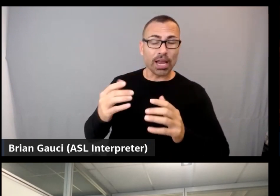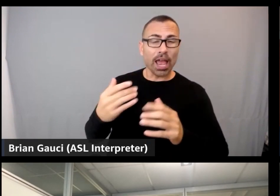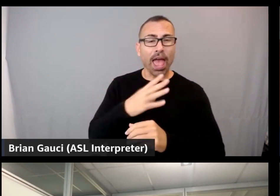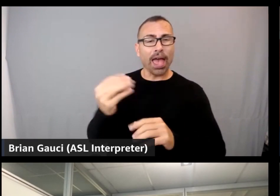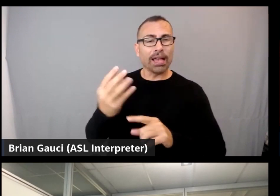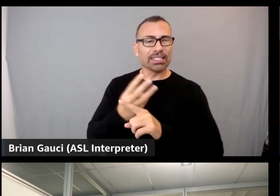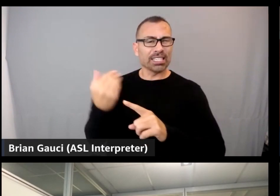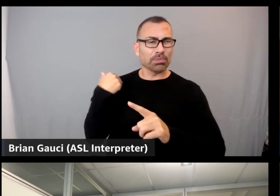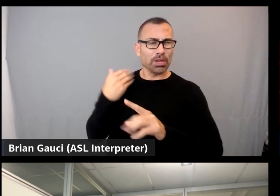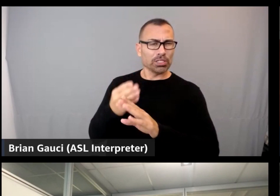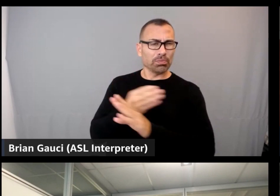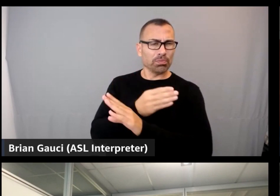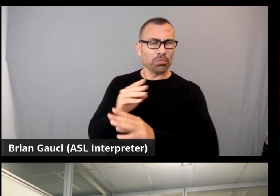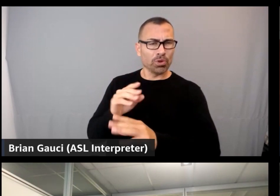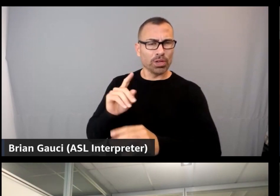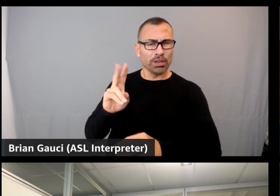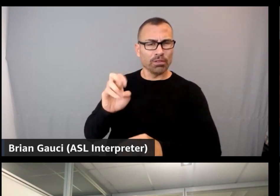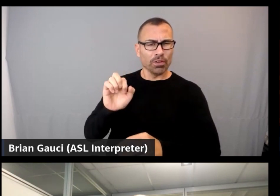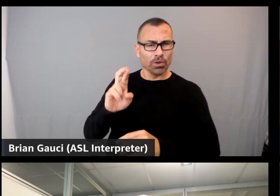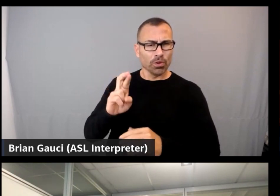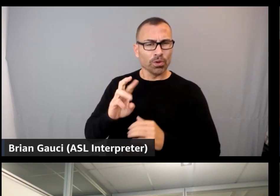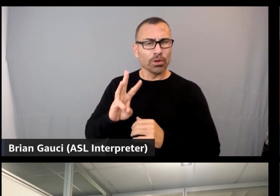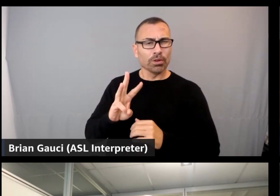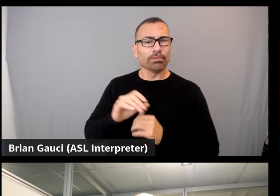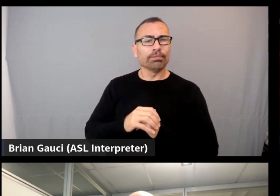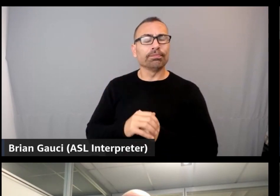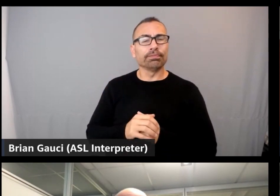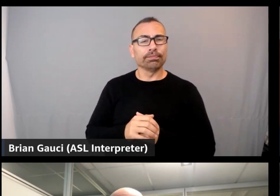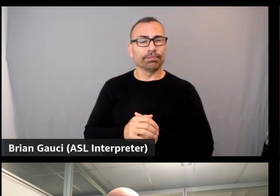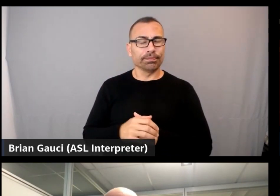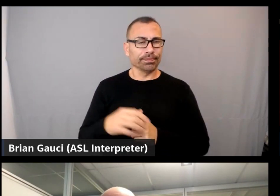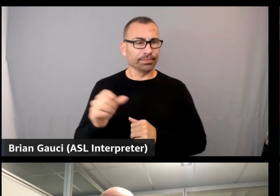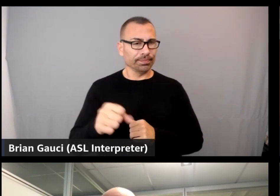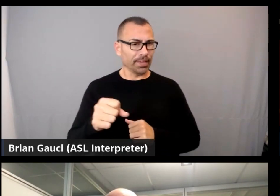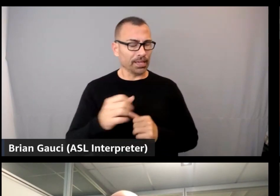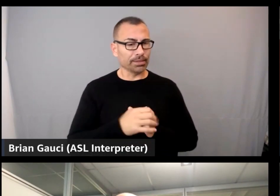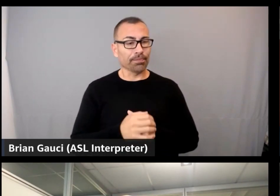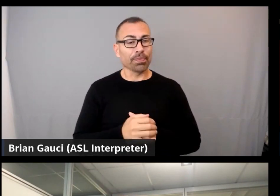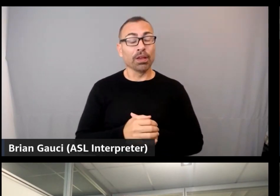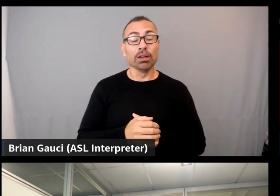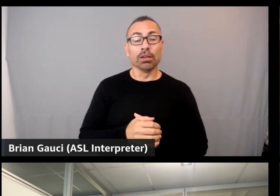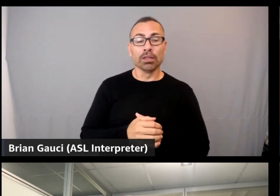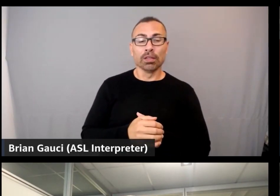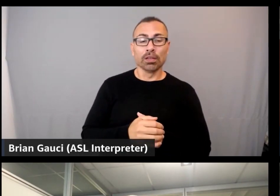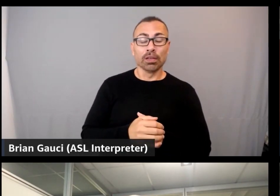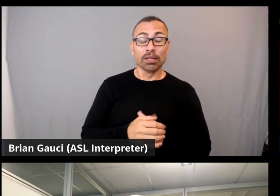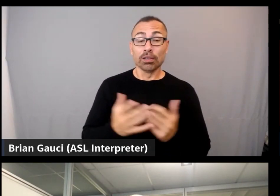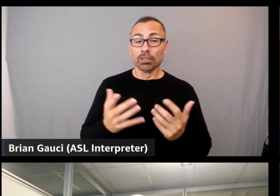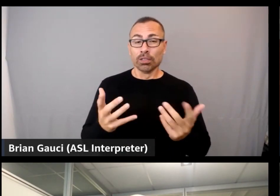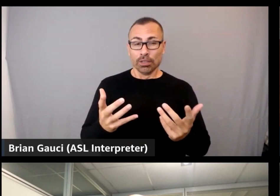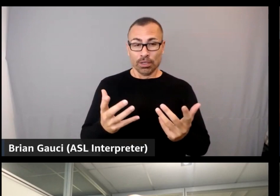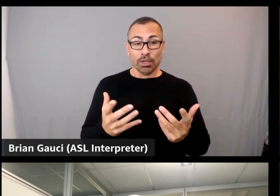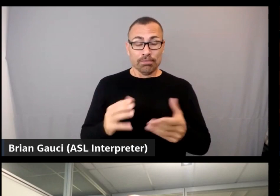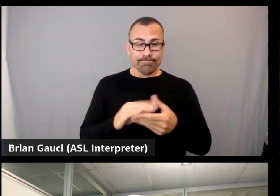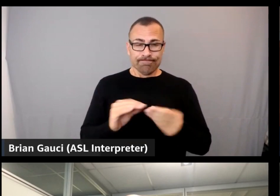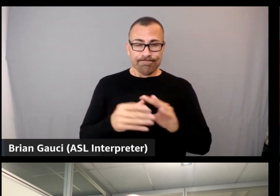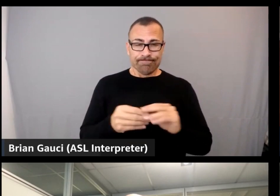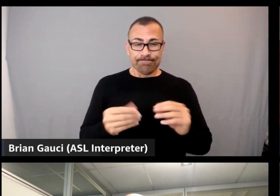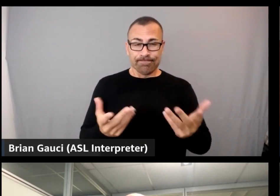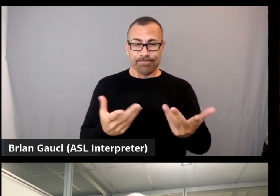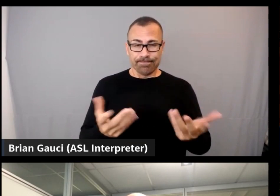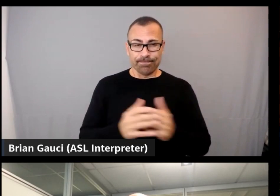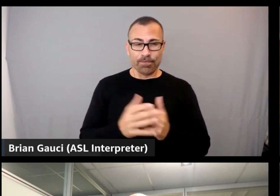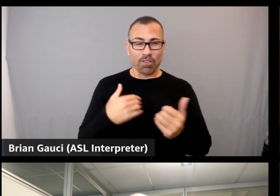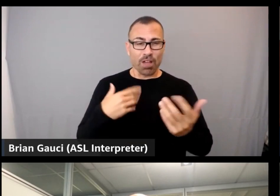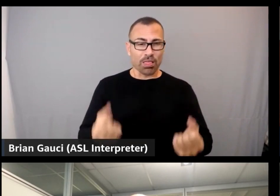as a preview? Yes. Yeah. Okay. Just want to make sure it was, because so basically the story is we have quite a number of